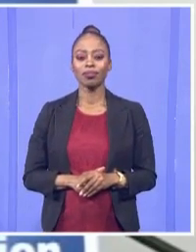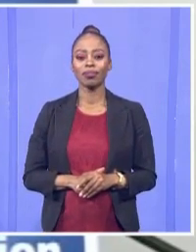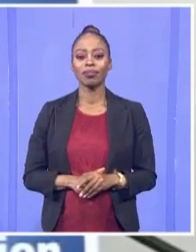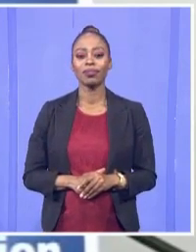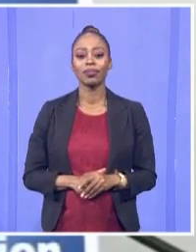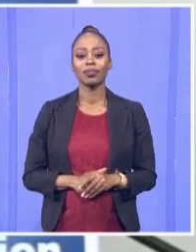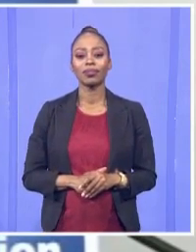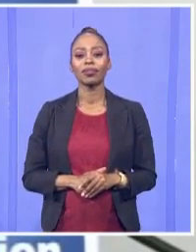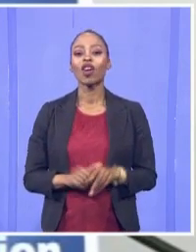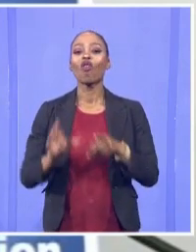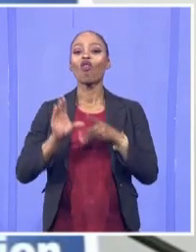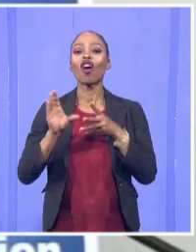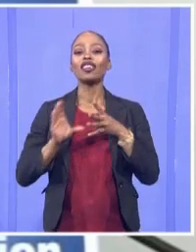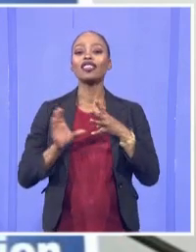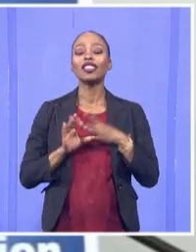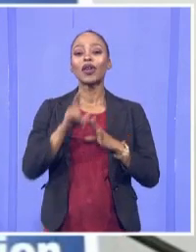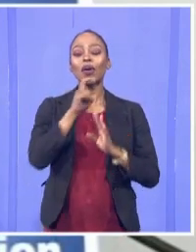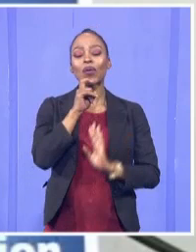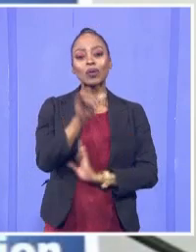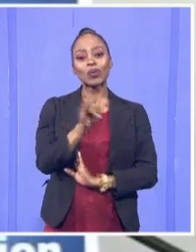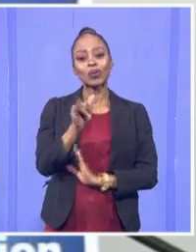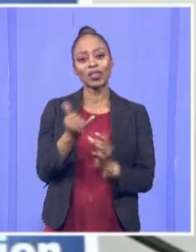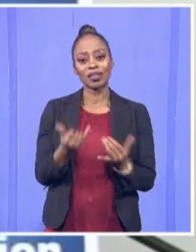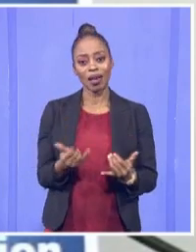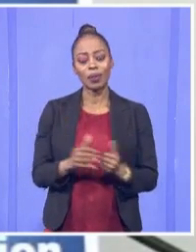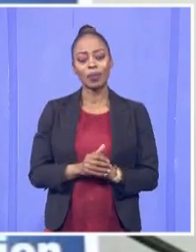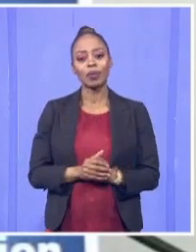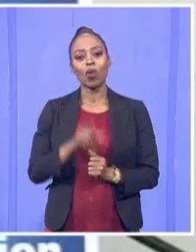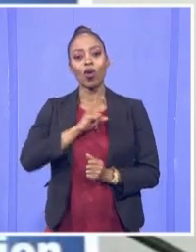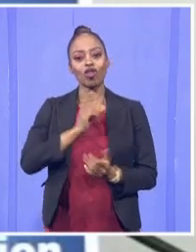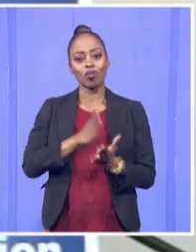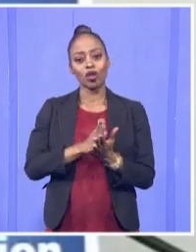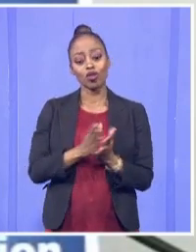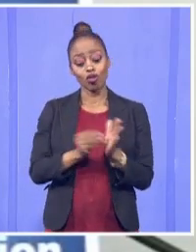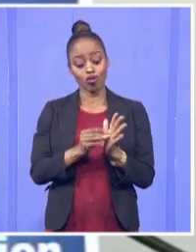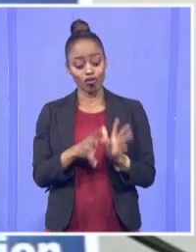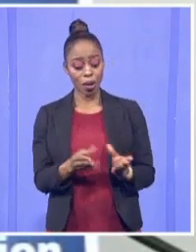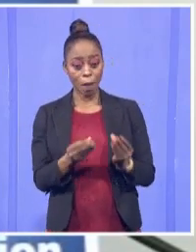What is the criteria that we've used this time to place learners?